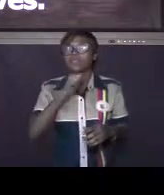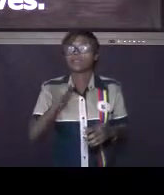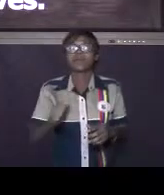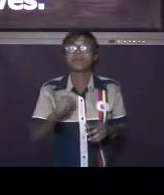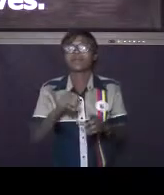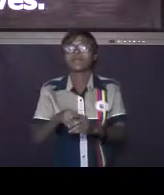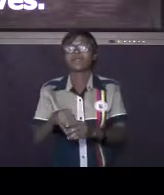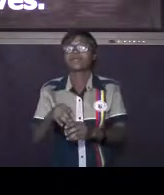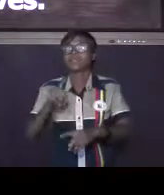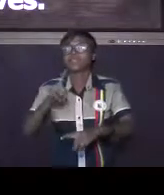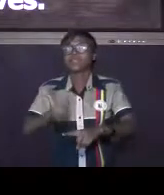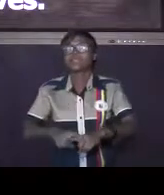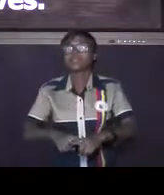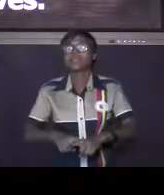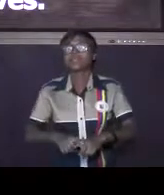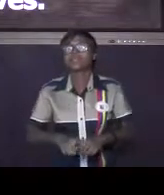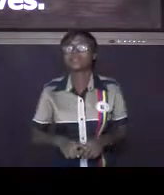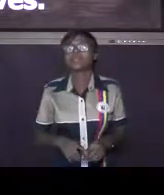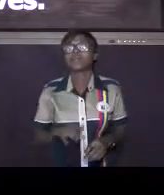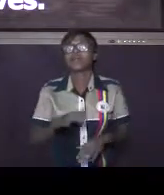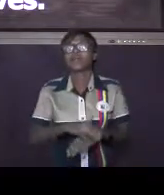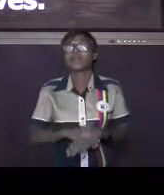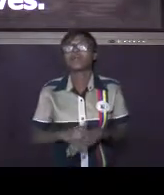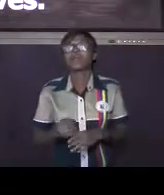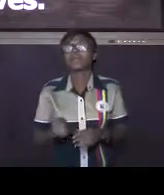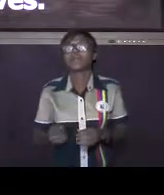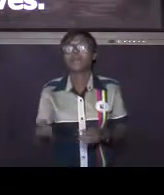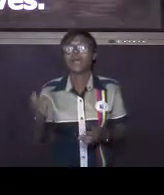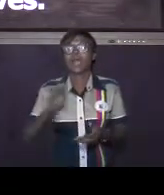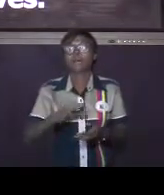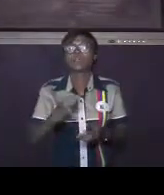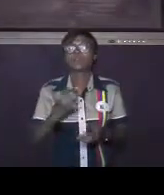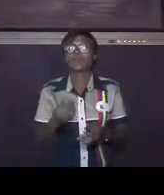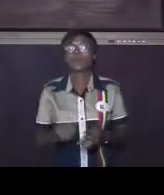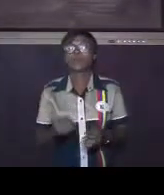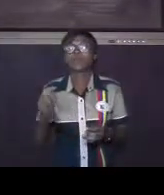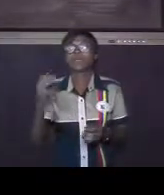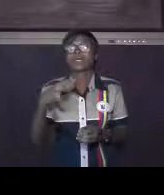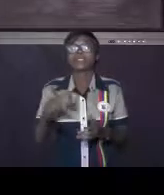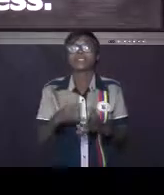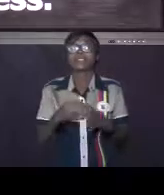on the amount of light it receives.